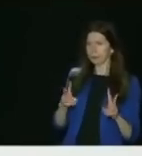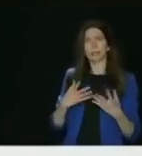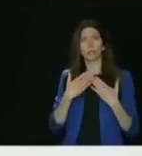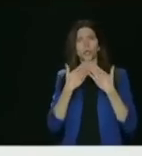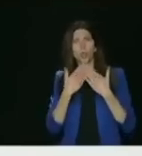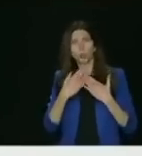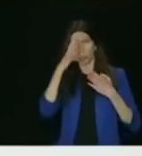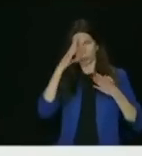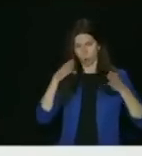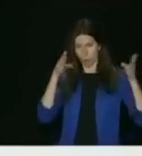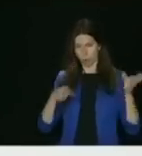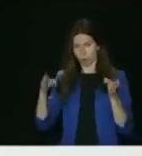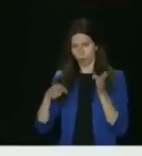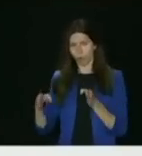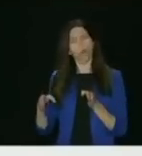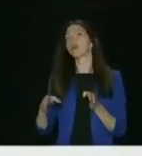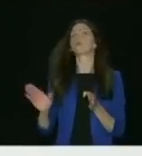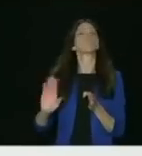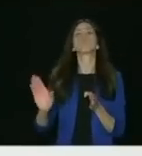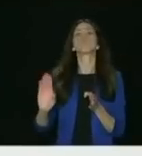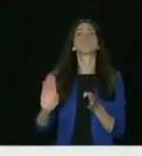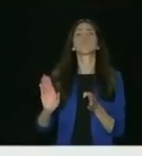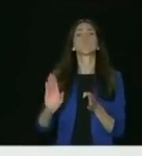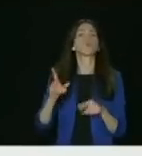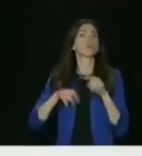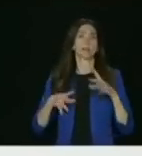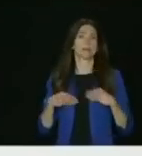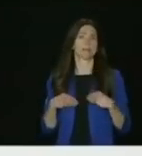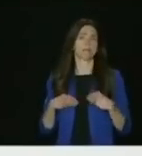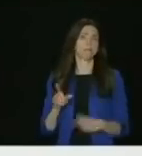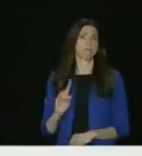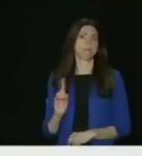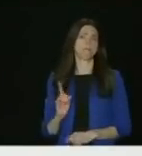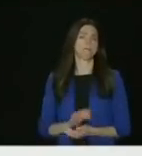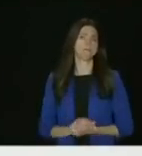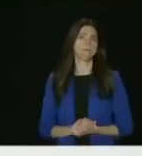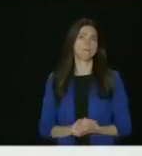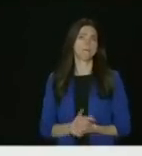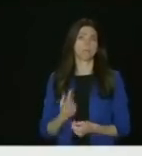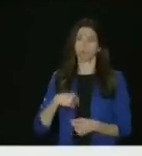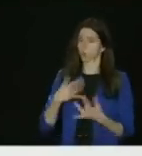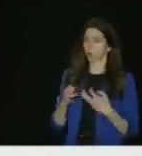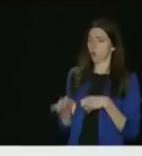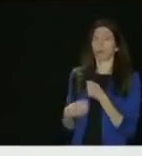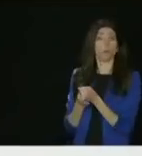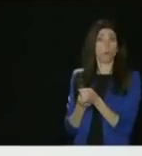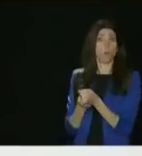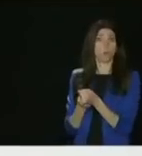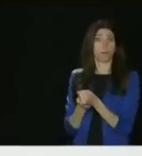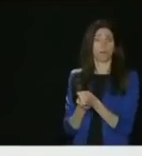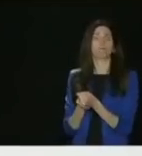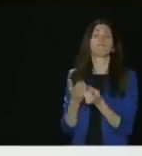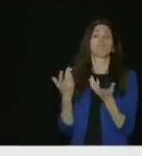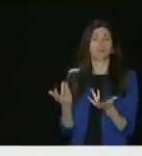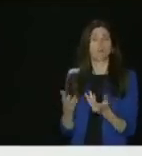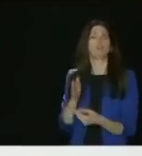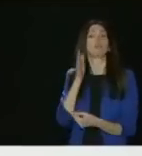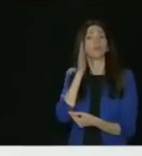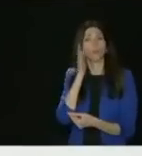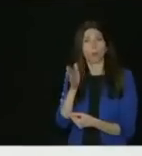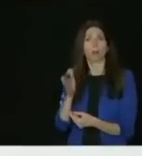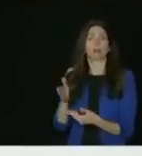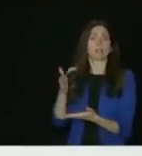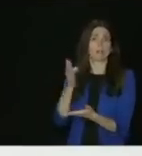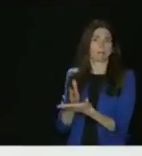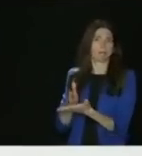Canada. This is unacceptable. It cannot stand, and it will not stand. Thank you.